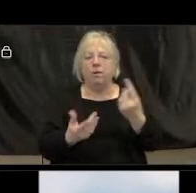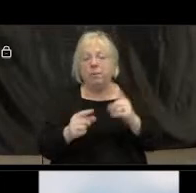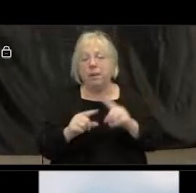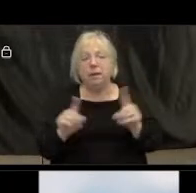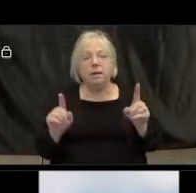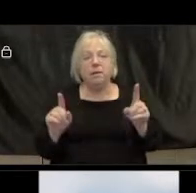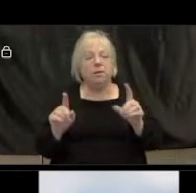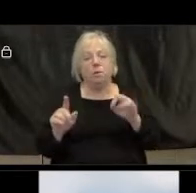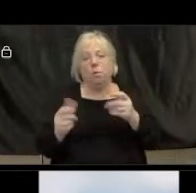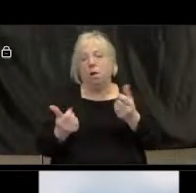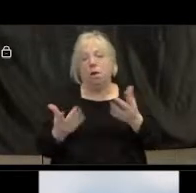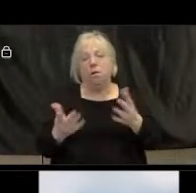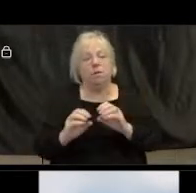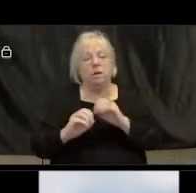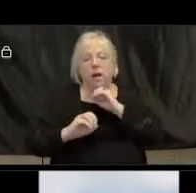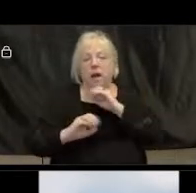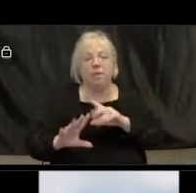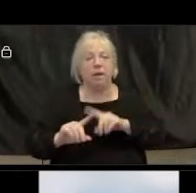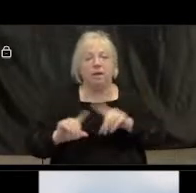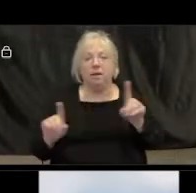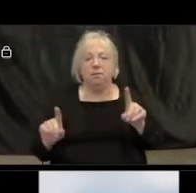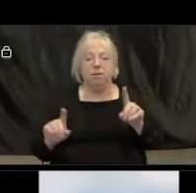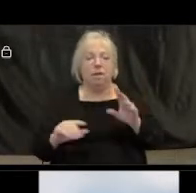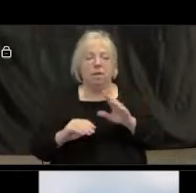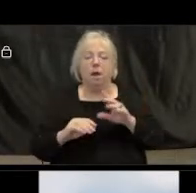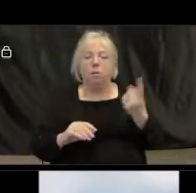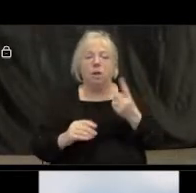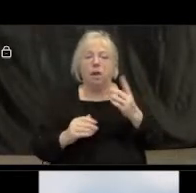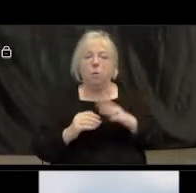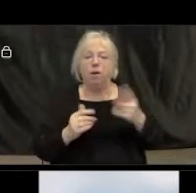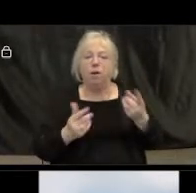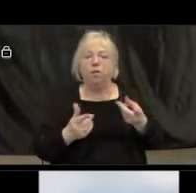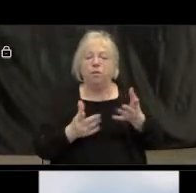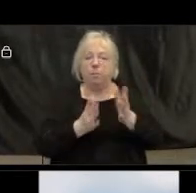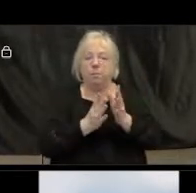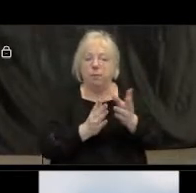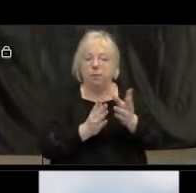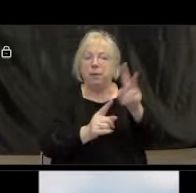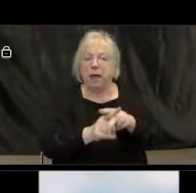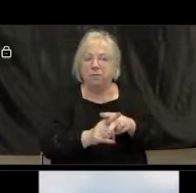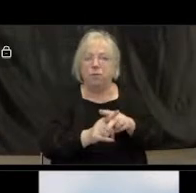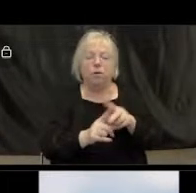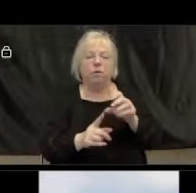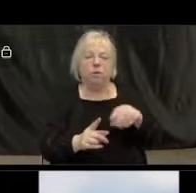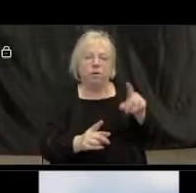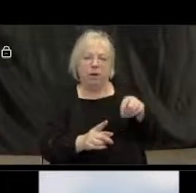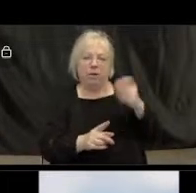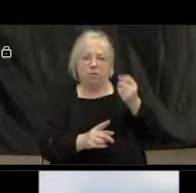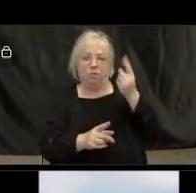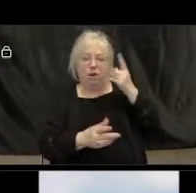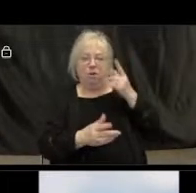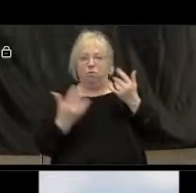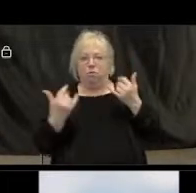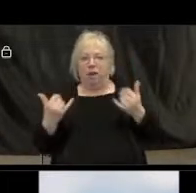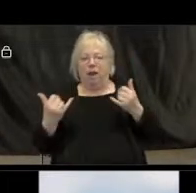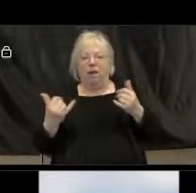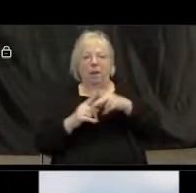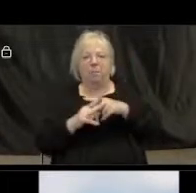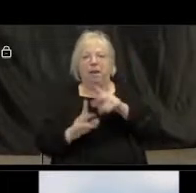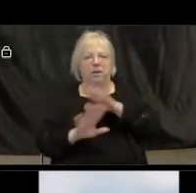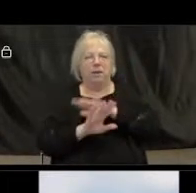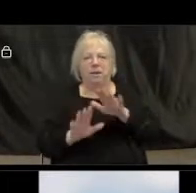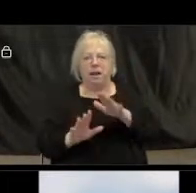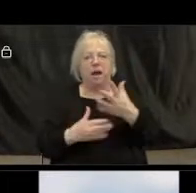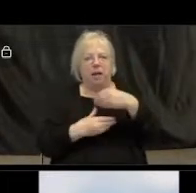offer nothing different than what you've applied for. So y'all need to understand that right now the application does not have